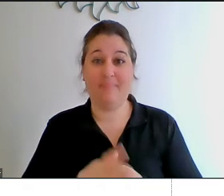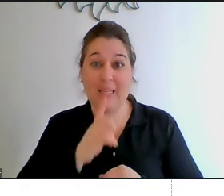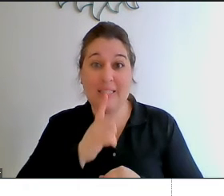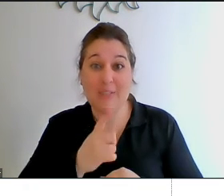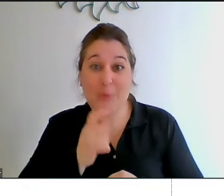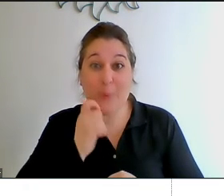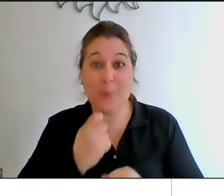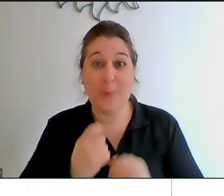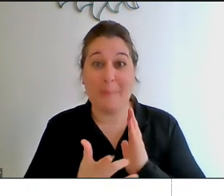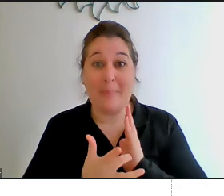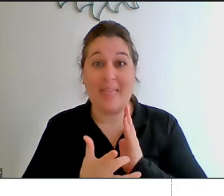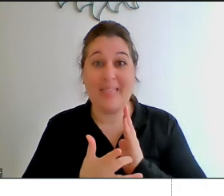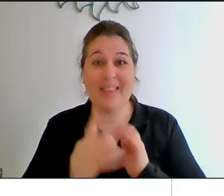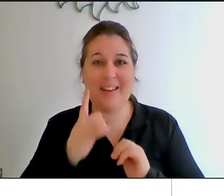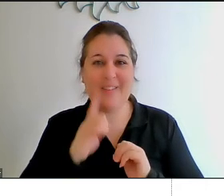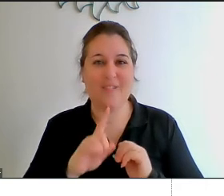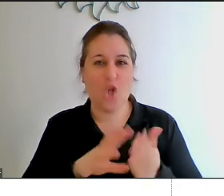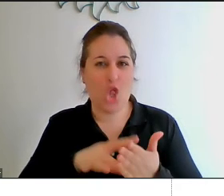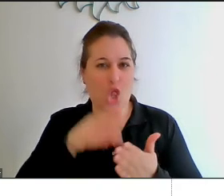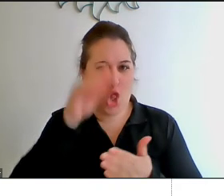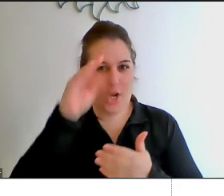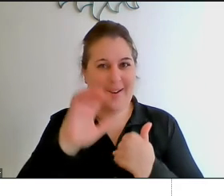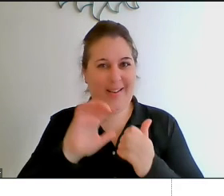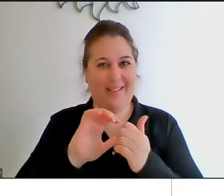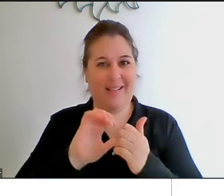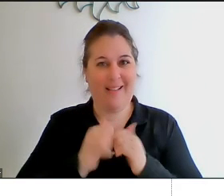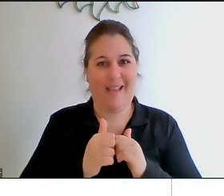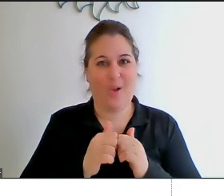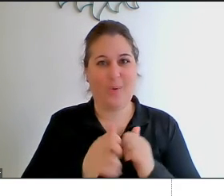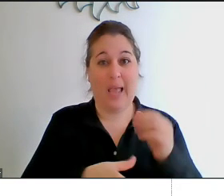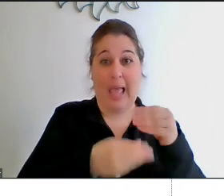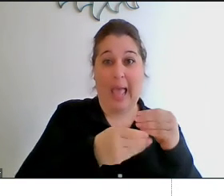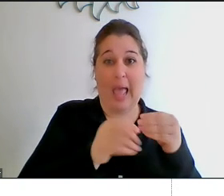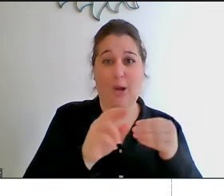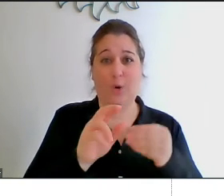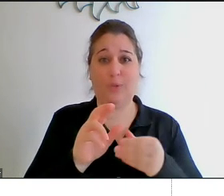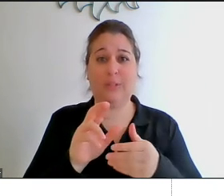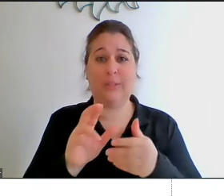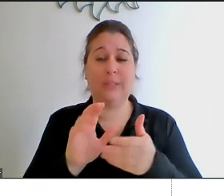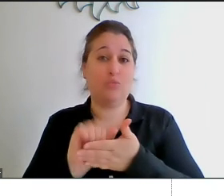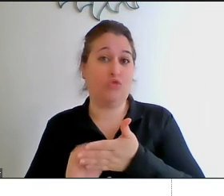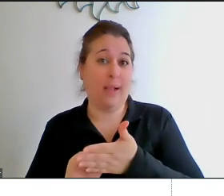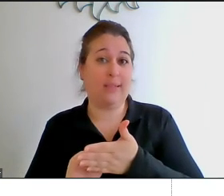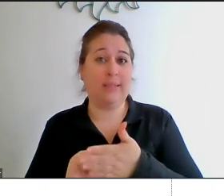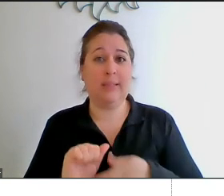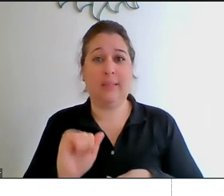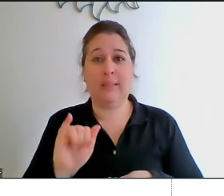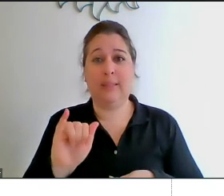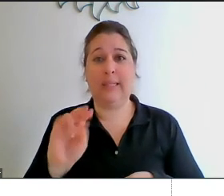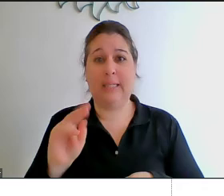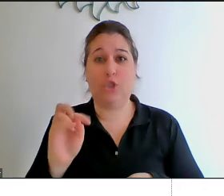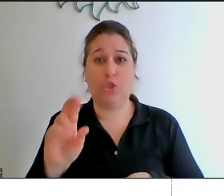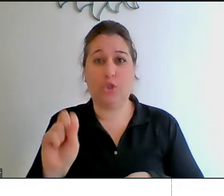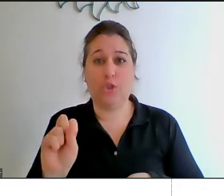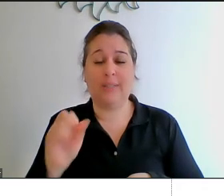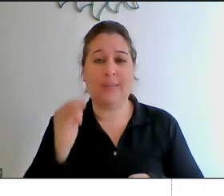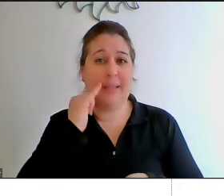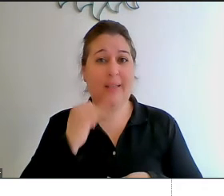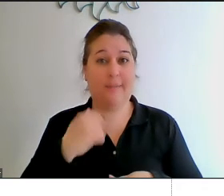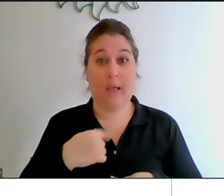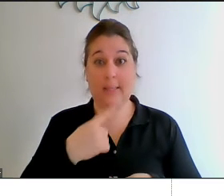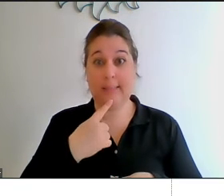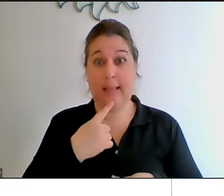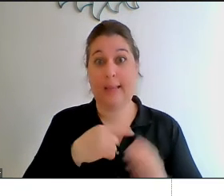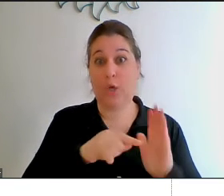Okay, the jar method is a pretty cool method for when you're learning about adding and subtracting integers, because if I give you a problem